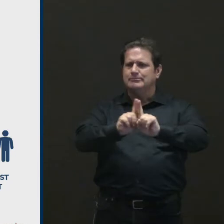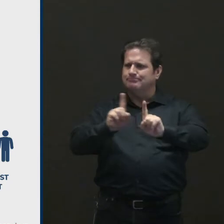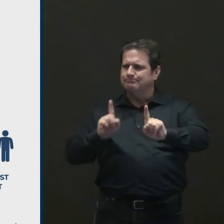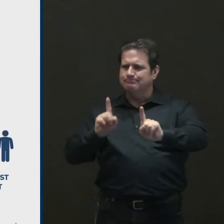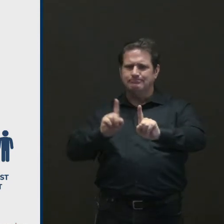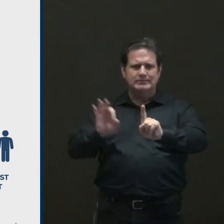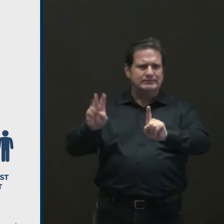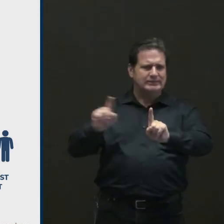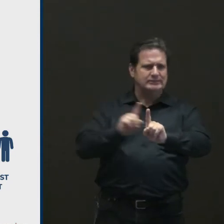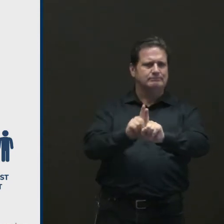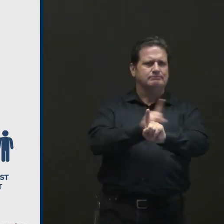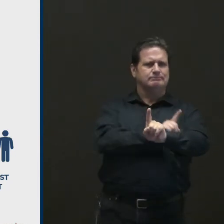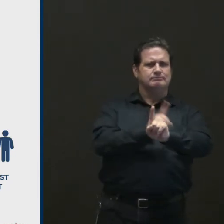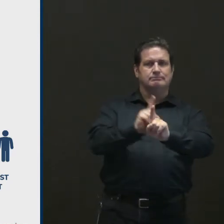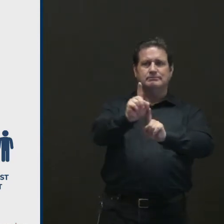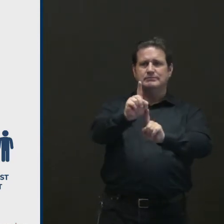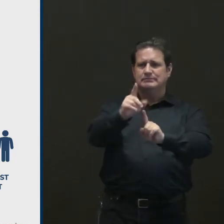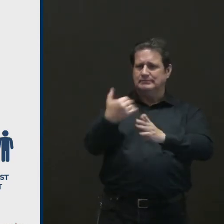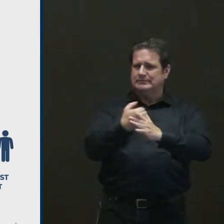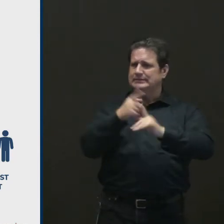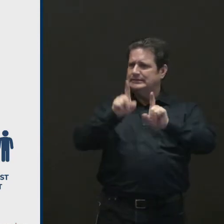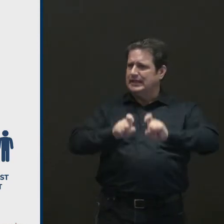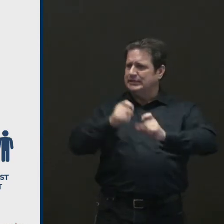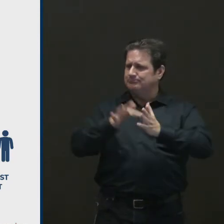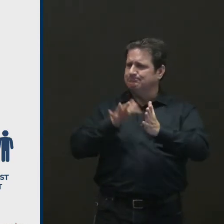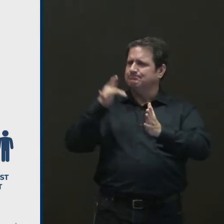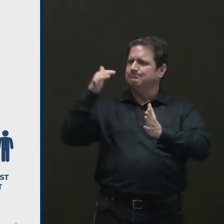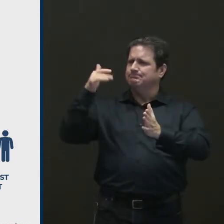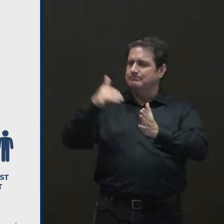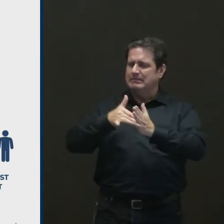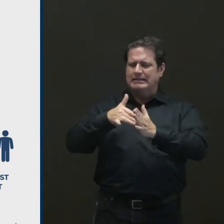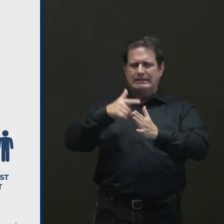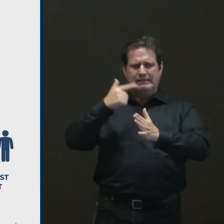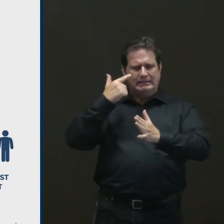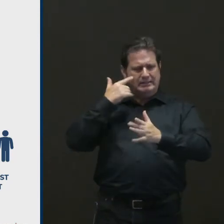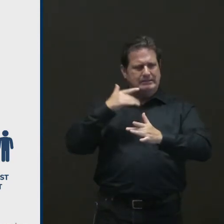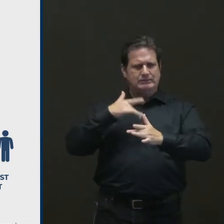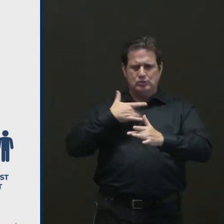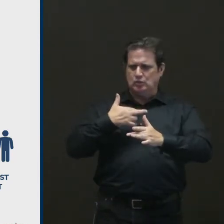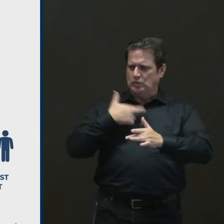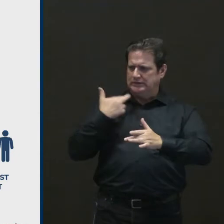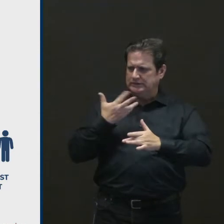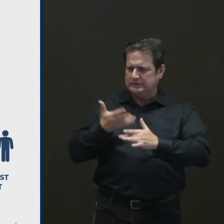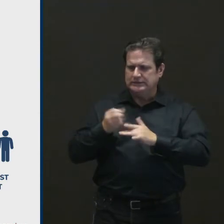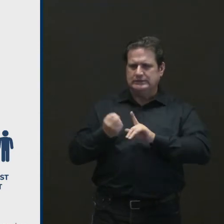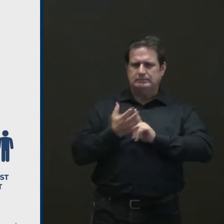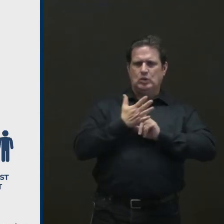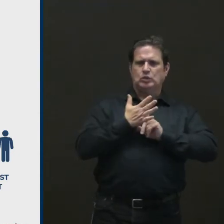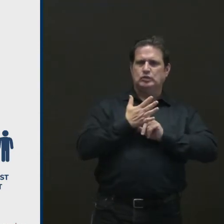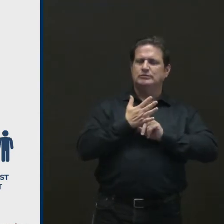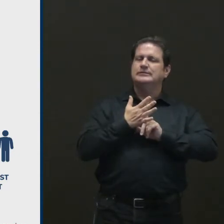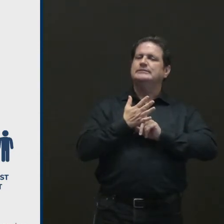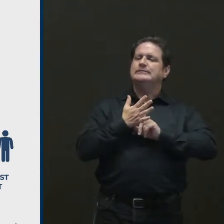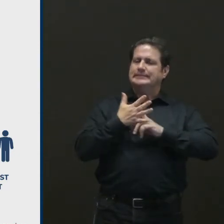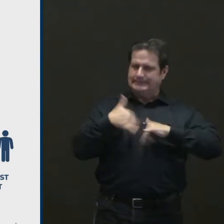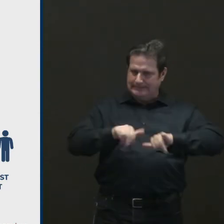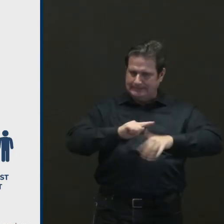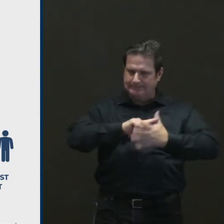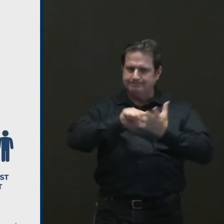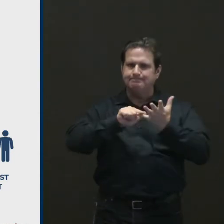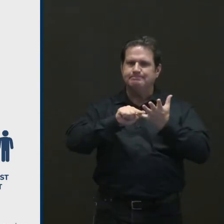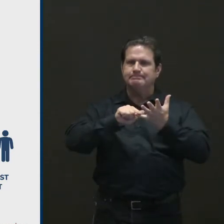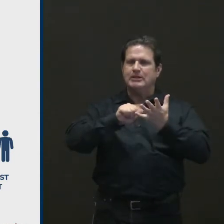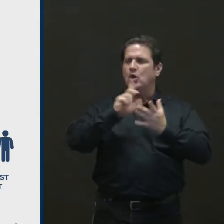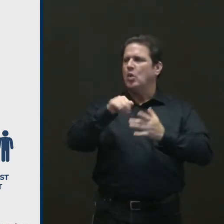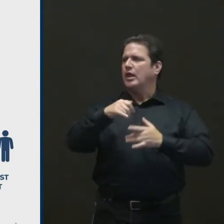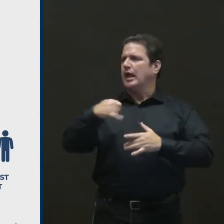distance, making sure you get tested from time to time, particularly if you think you're at risk or exposed, are important to do. Not just